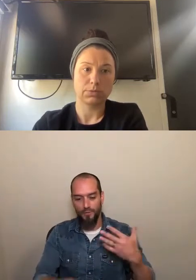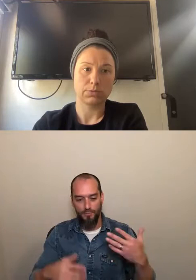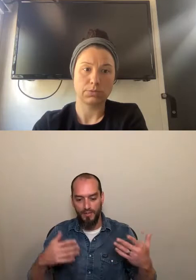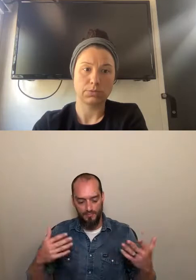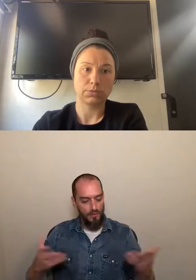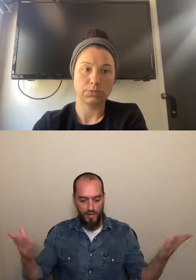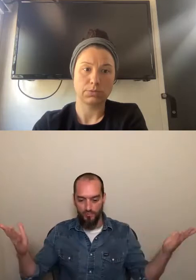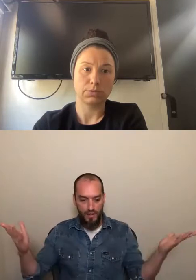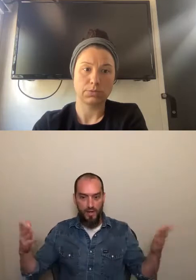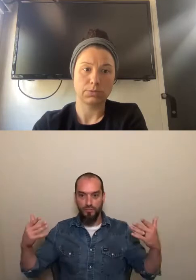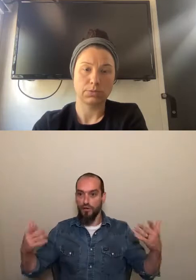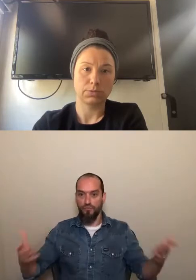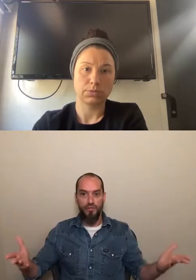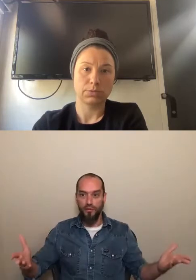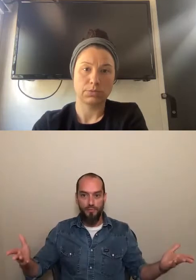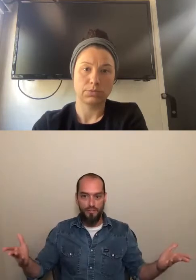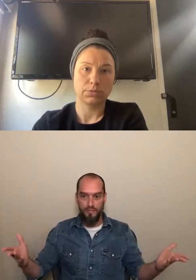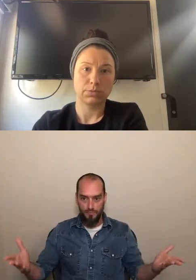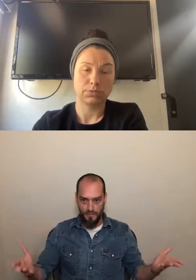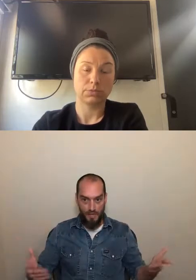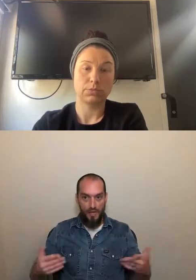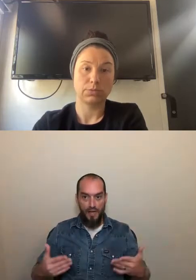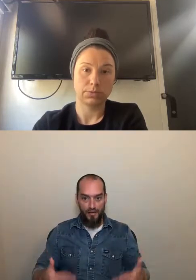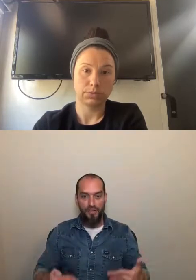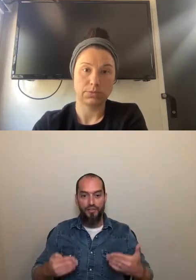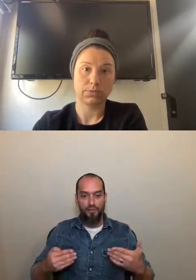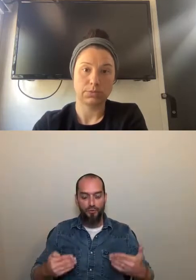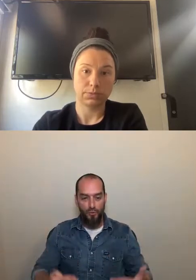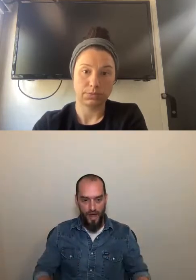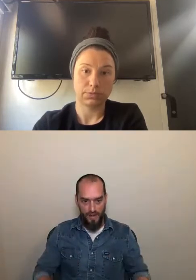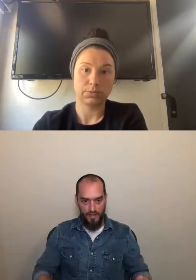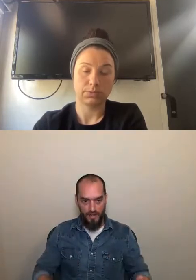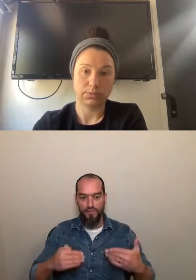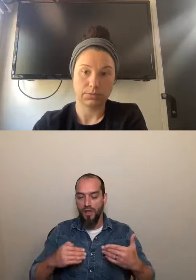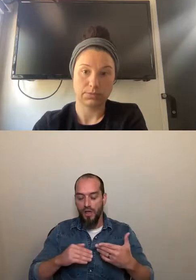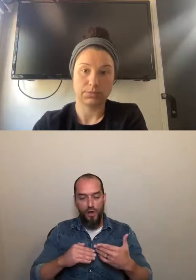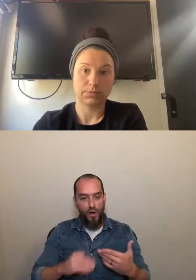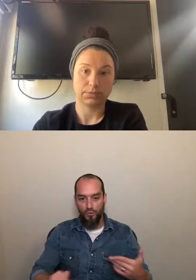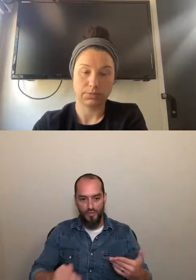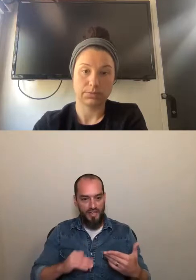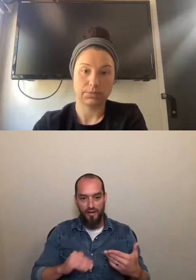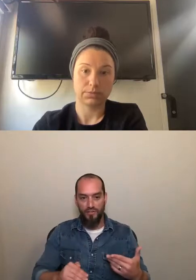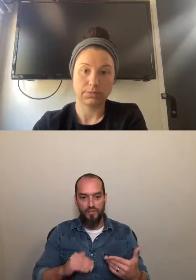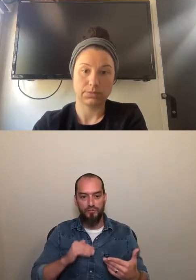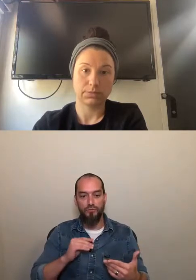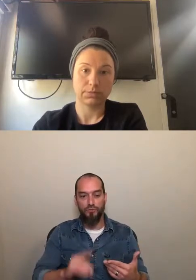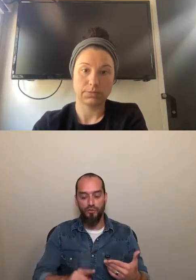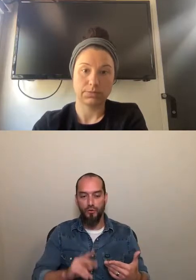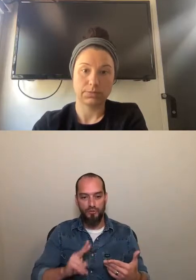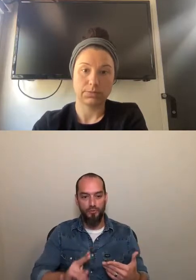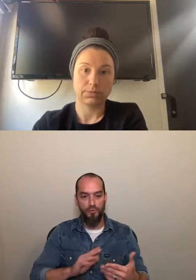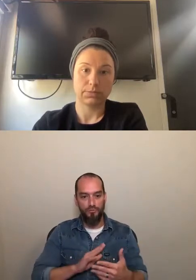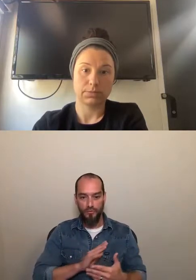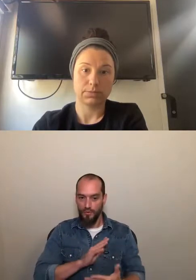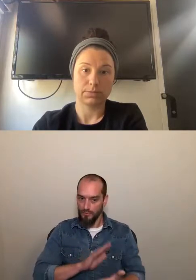me with. Like, okay, fine, I'll just start videoing my assessments. I have nothing to hide. I have only everything to show